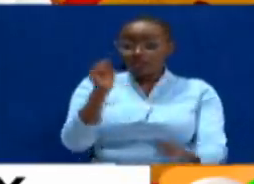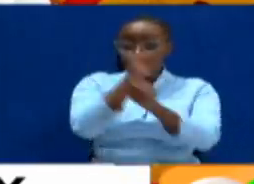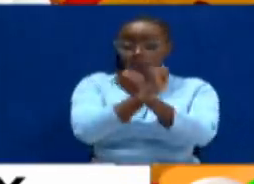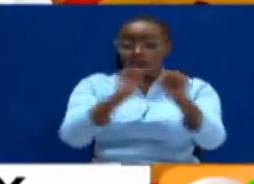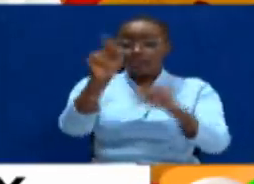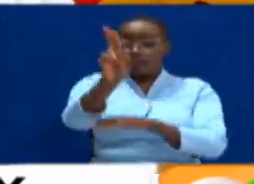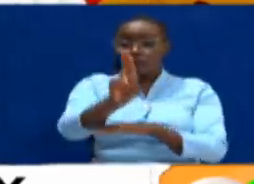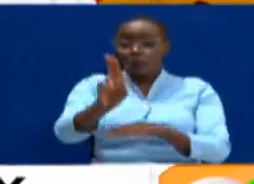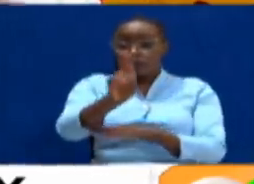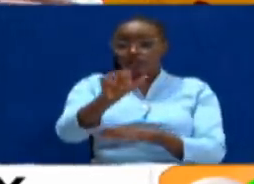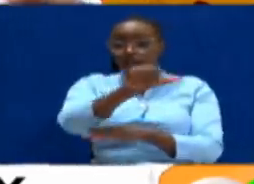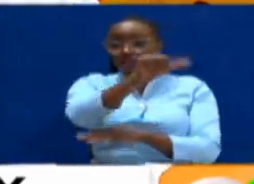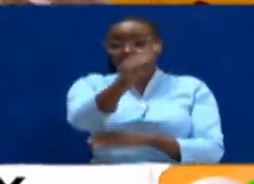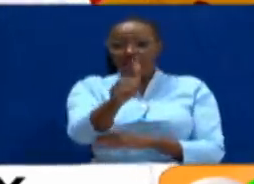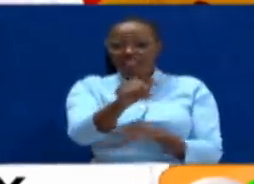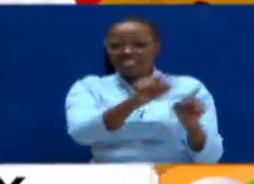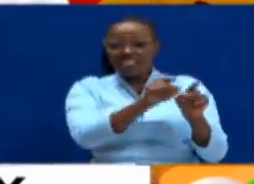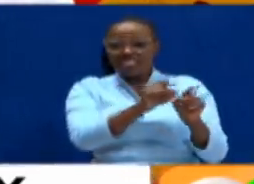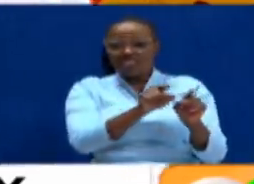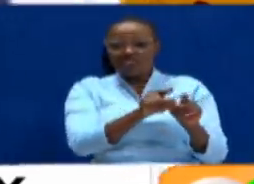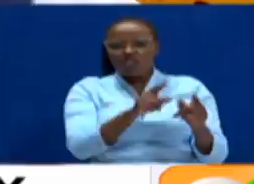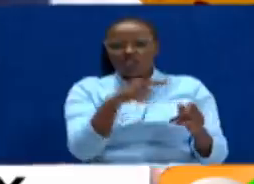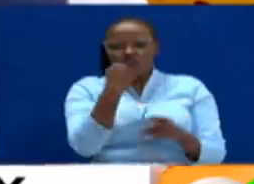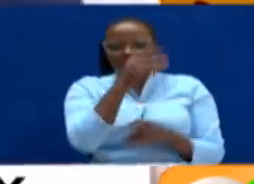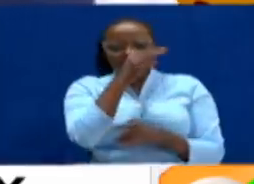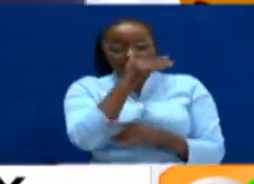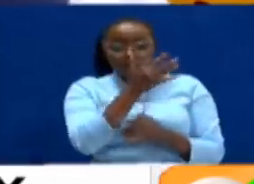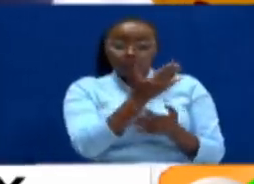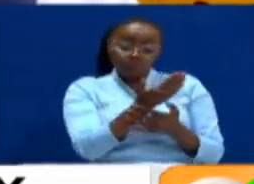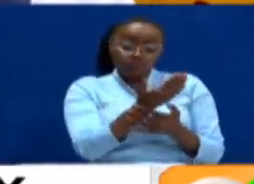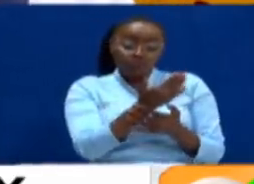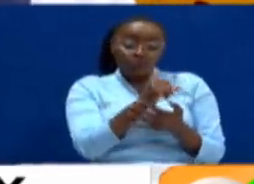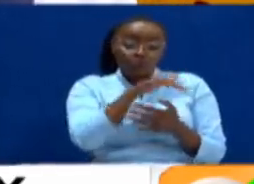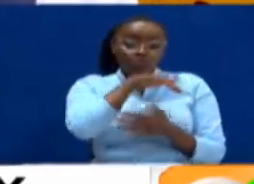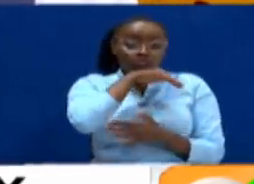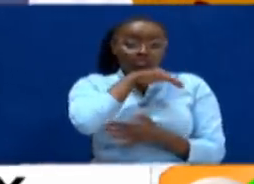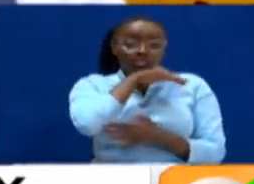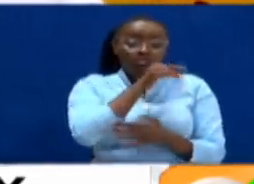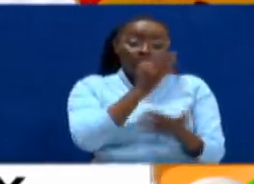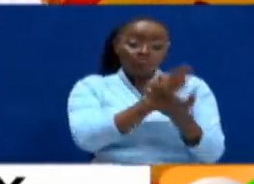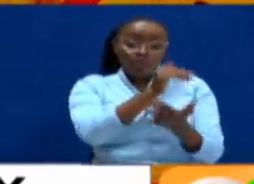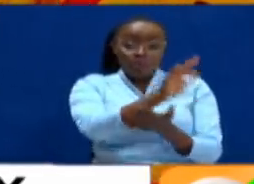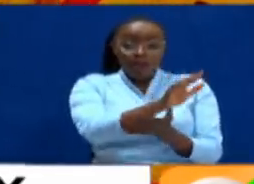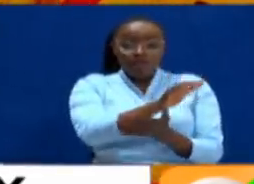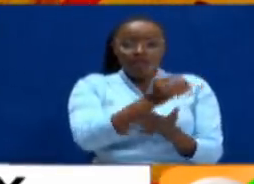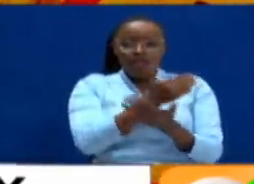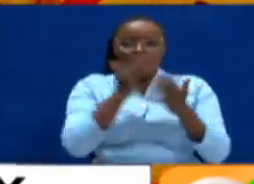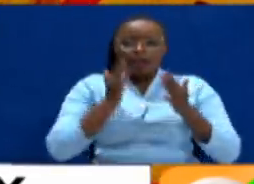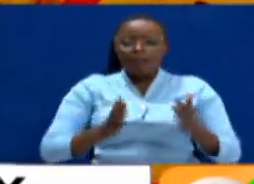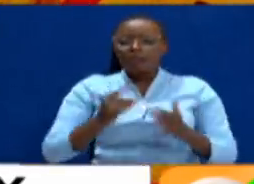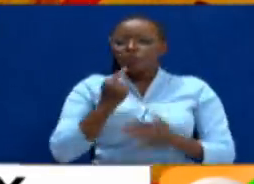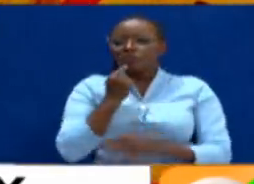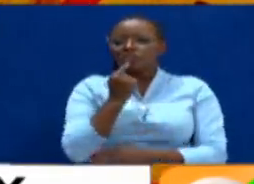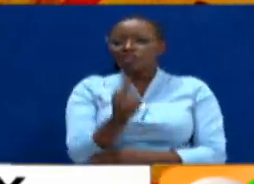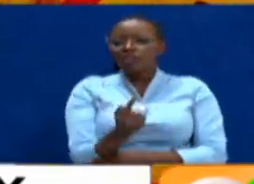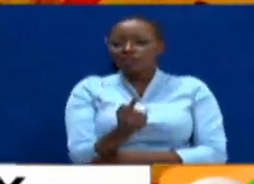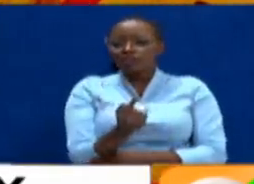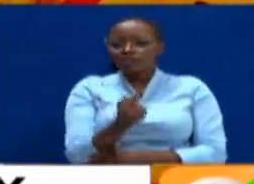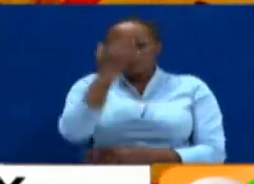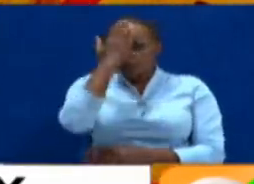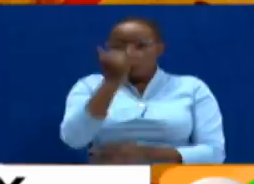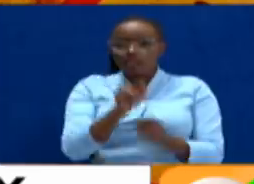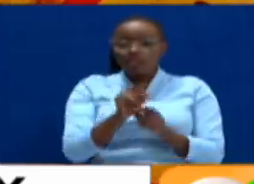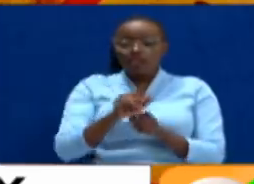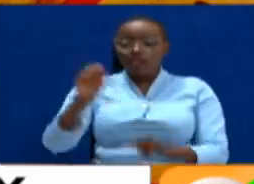President Uhuru Kenyatta and those aligned to Raila Odinga are trooping to that part. Have you heard any of them saying it's because